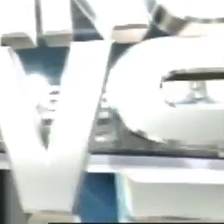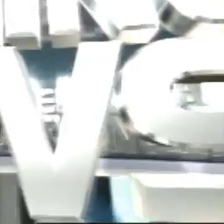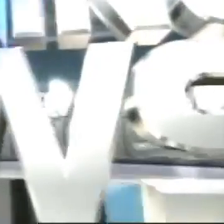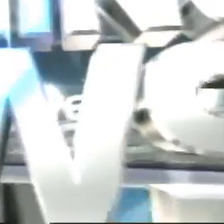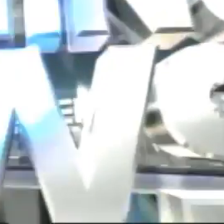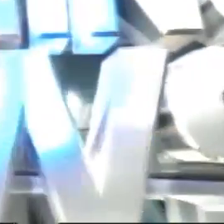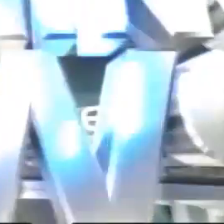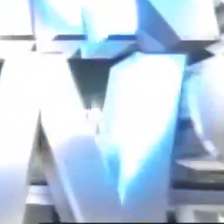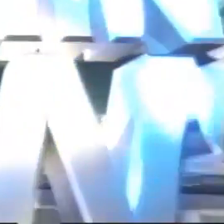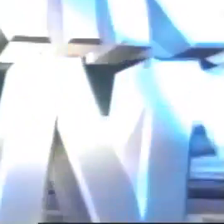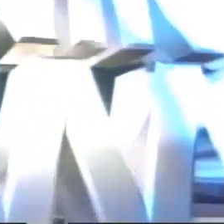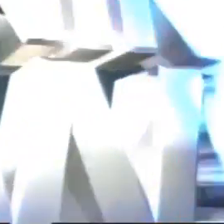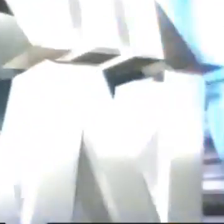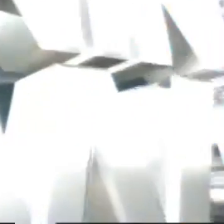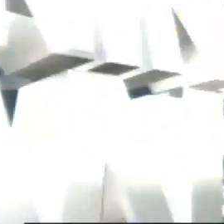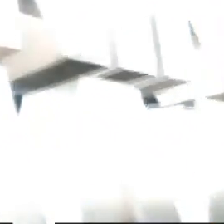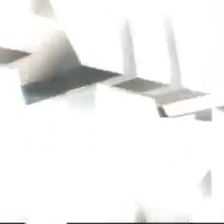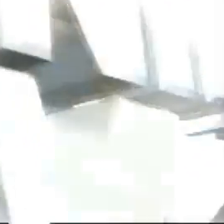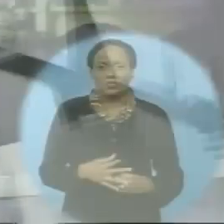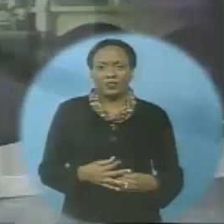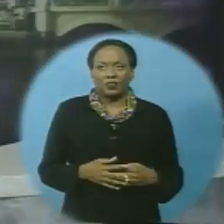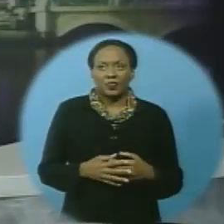News.